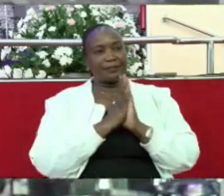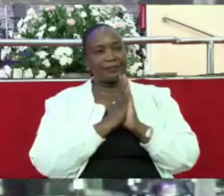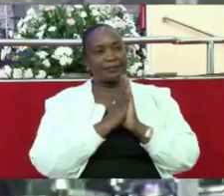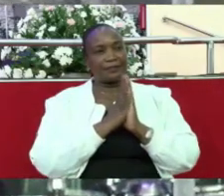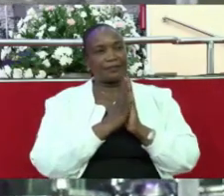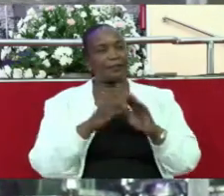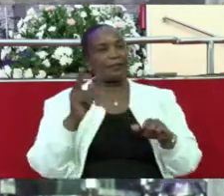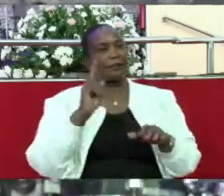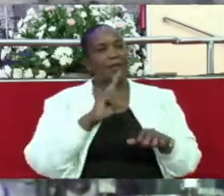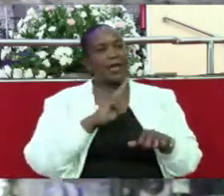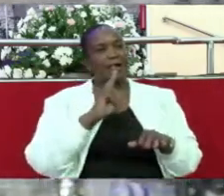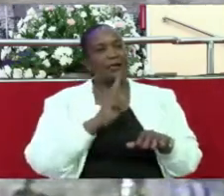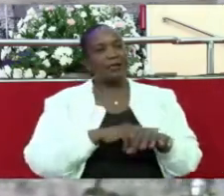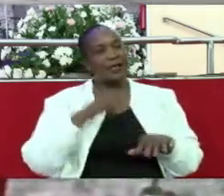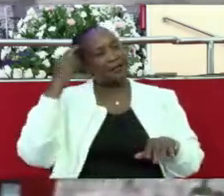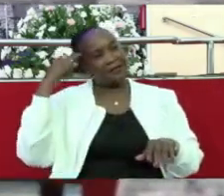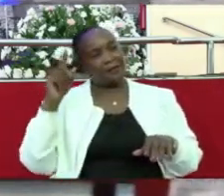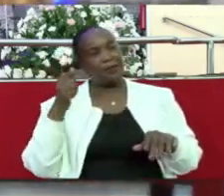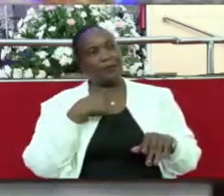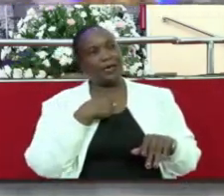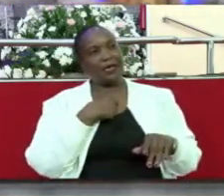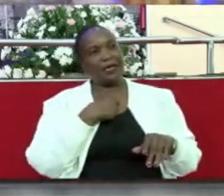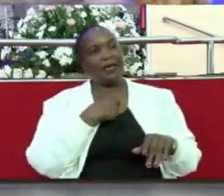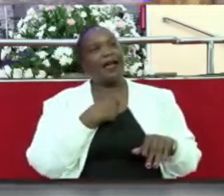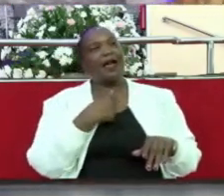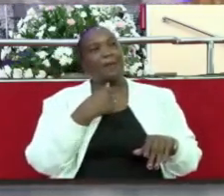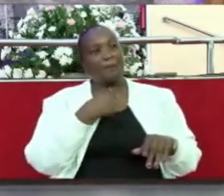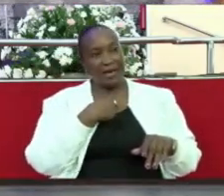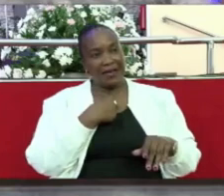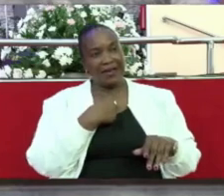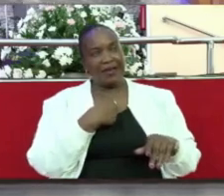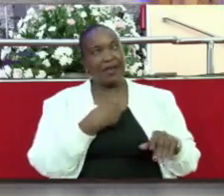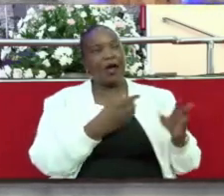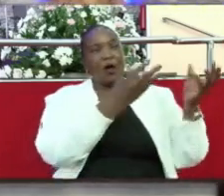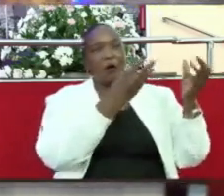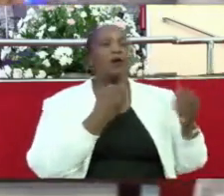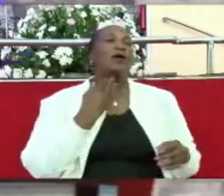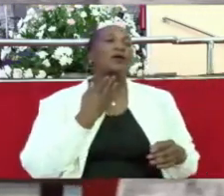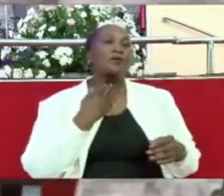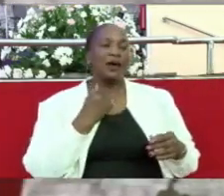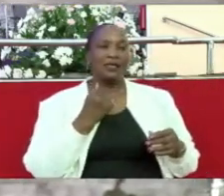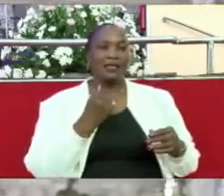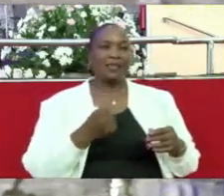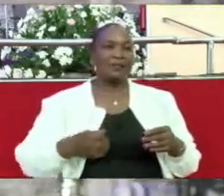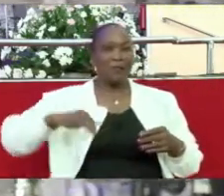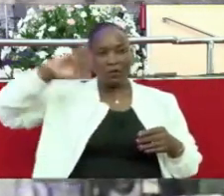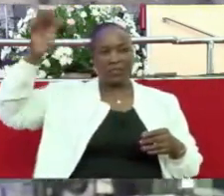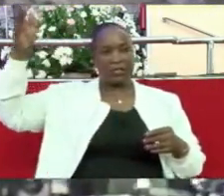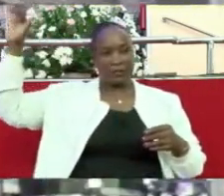me now. I need that mountain. I need to claim that